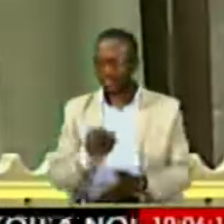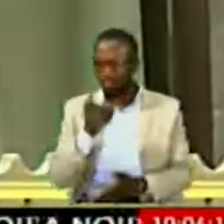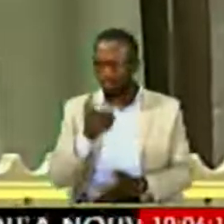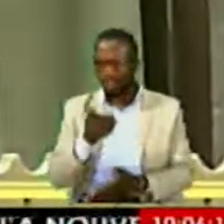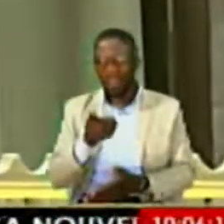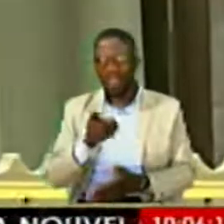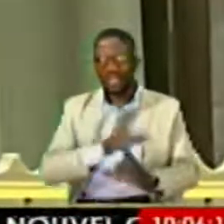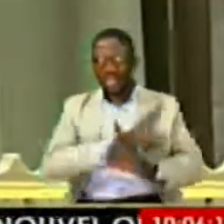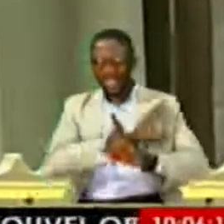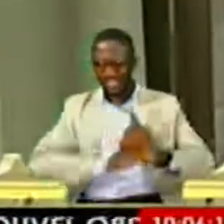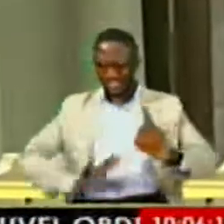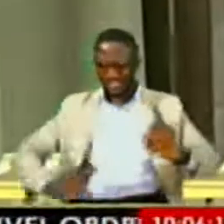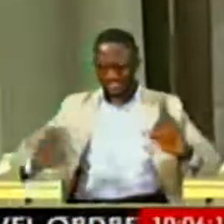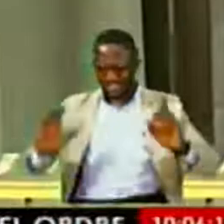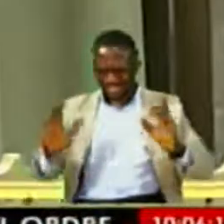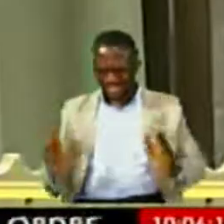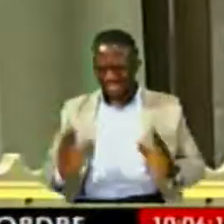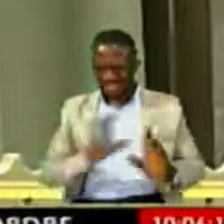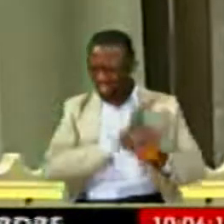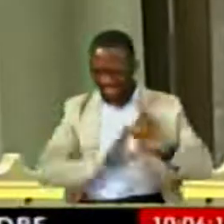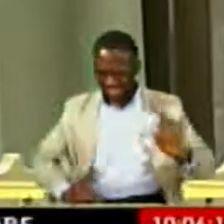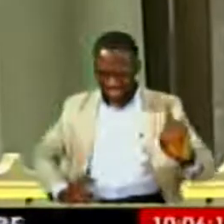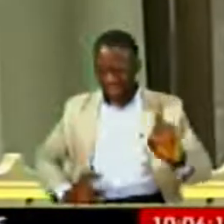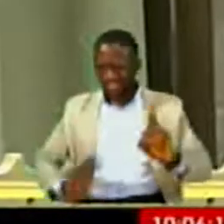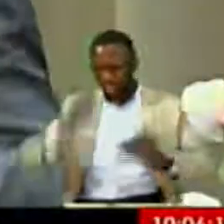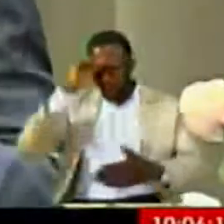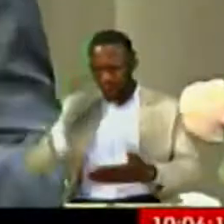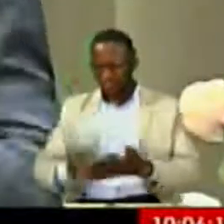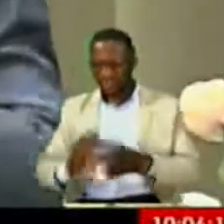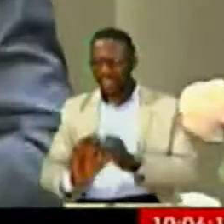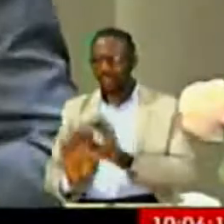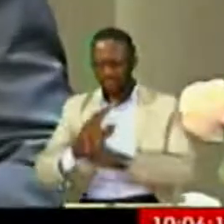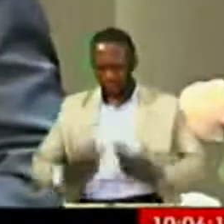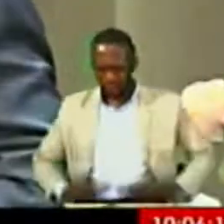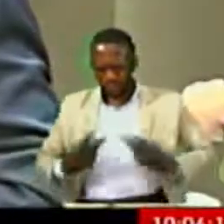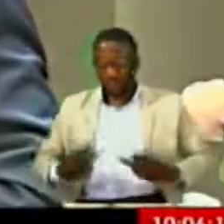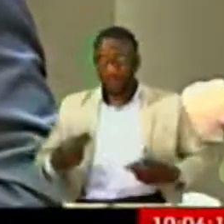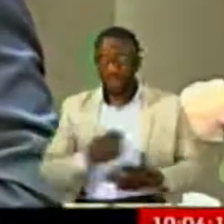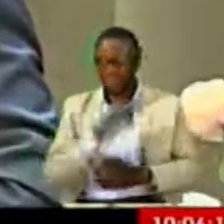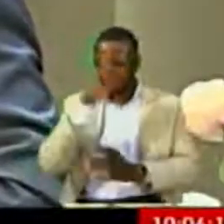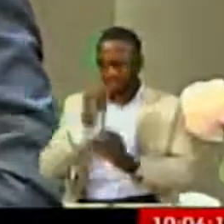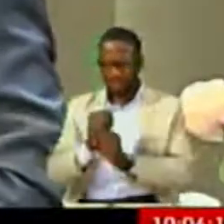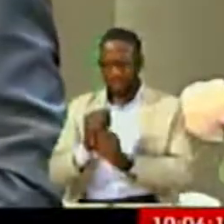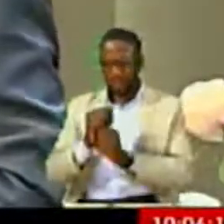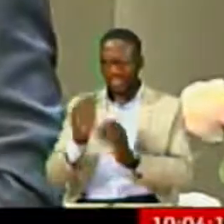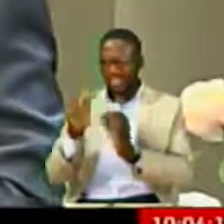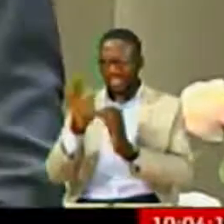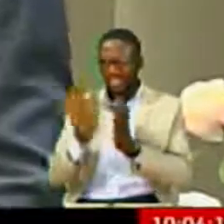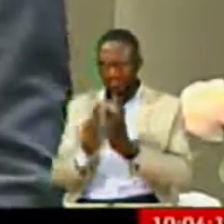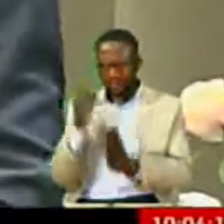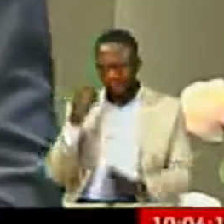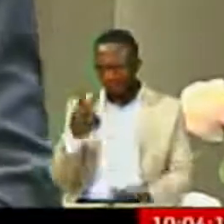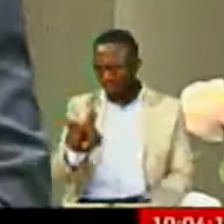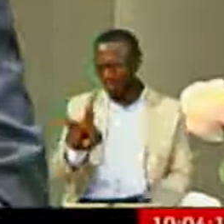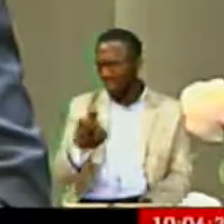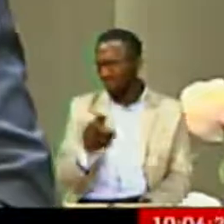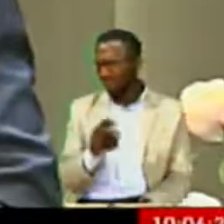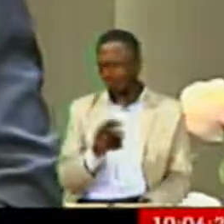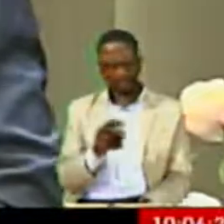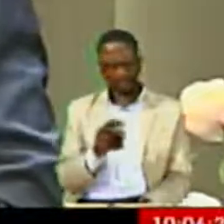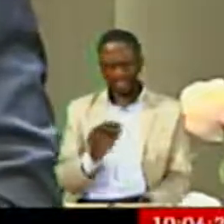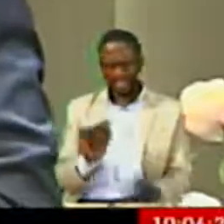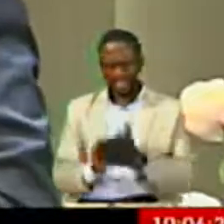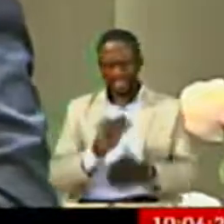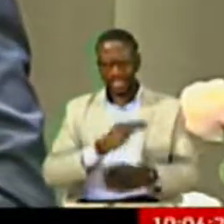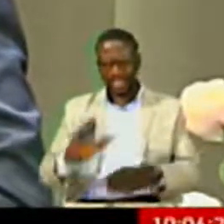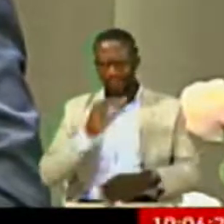Son of the living God. Croyons cela. Where should we go? And we believe. Et Jésus les regarda. And Jesus looked at them. Et ce n'est pas moi qui vous ai choisi. And he said, it's